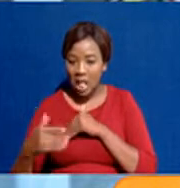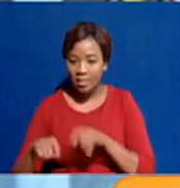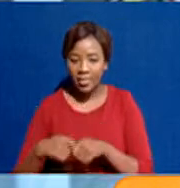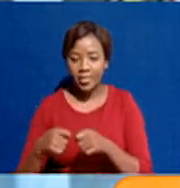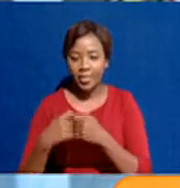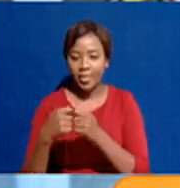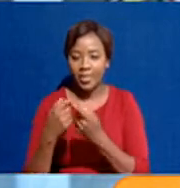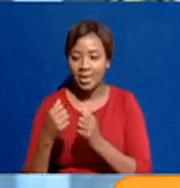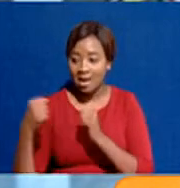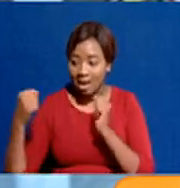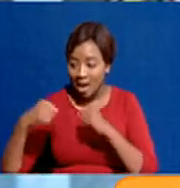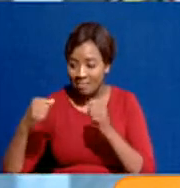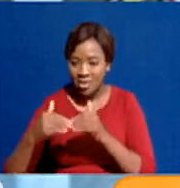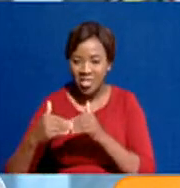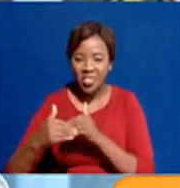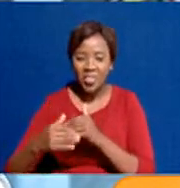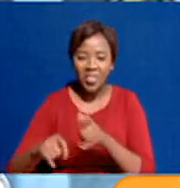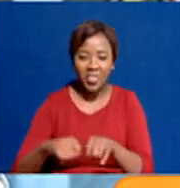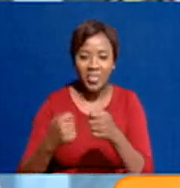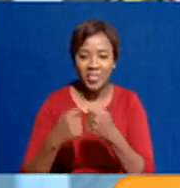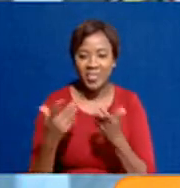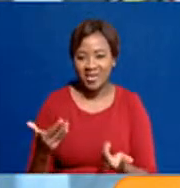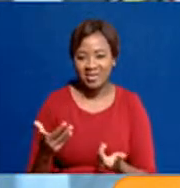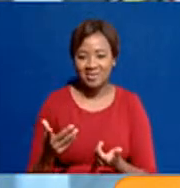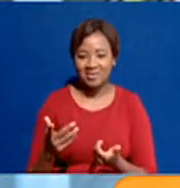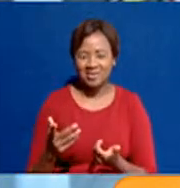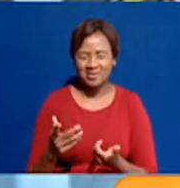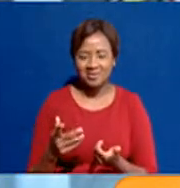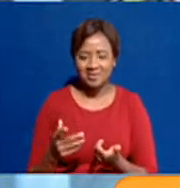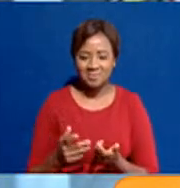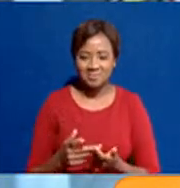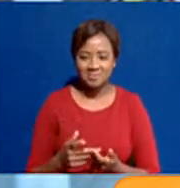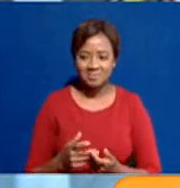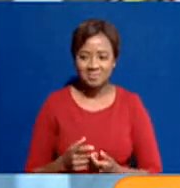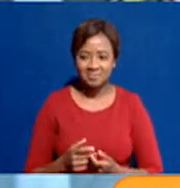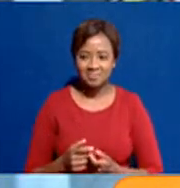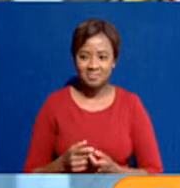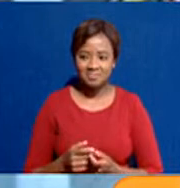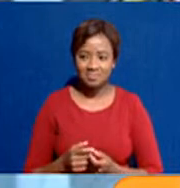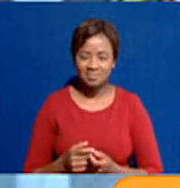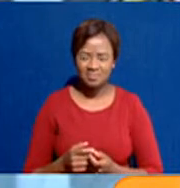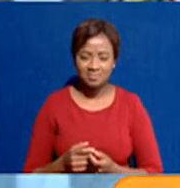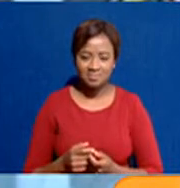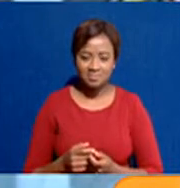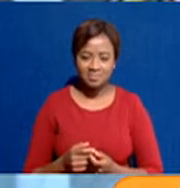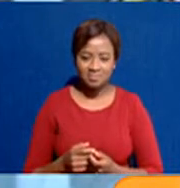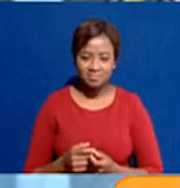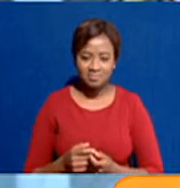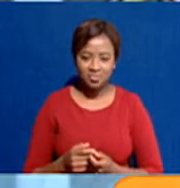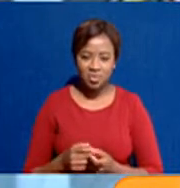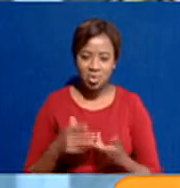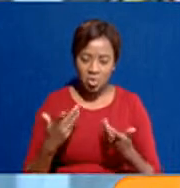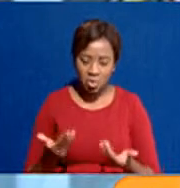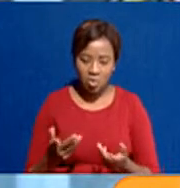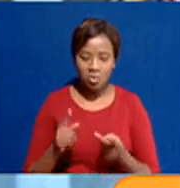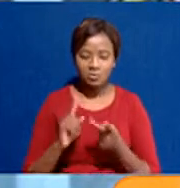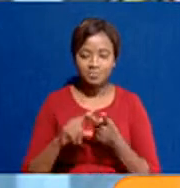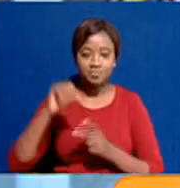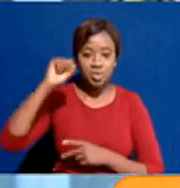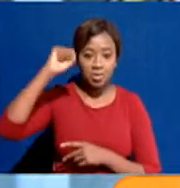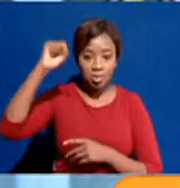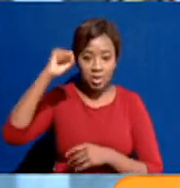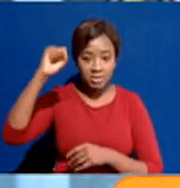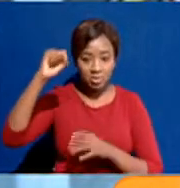One is that lack of a definitive national political identity. We still struggle at